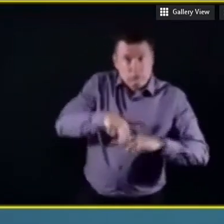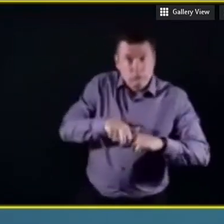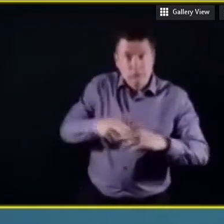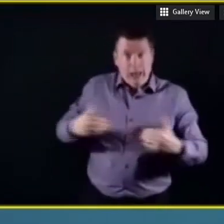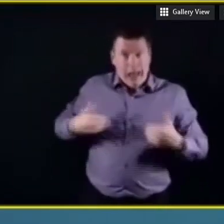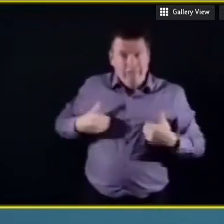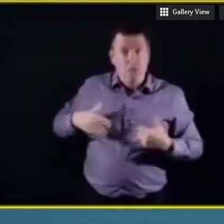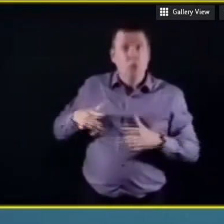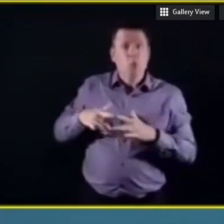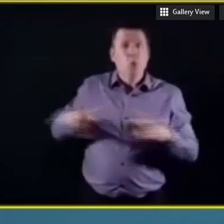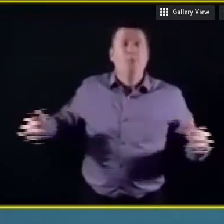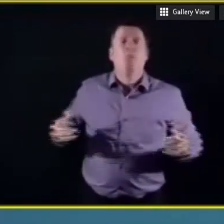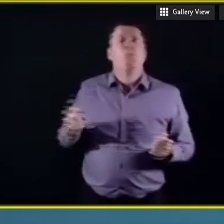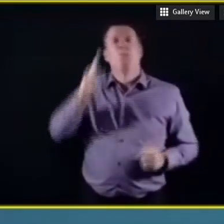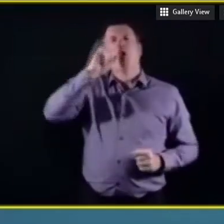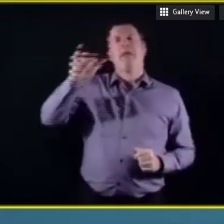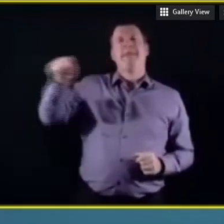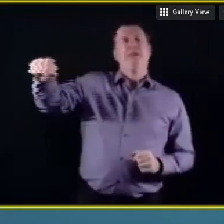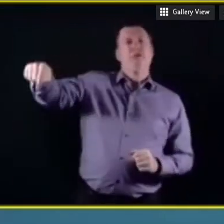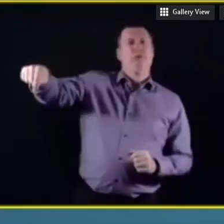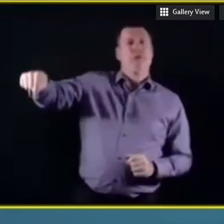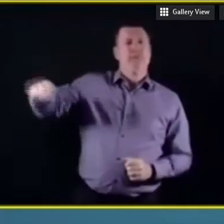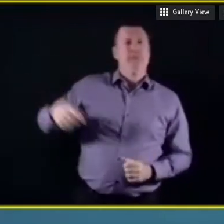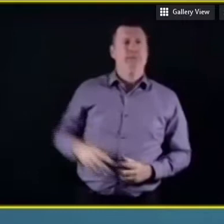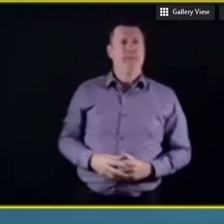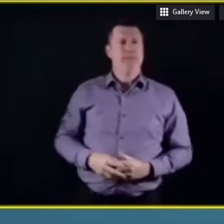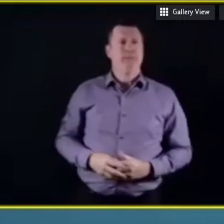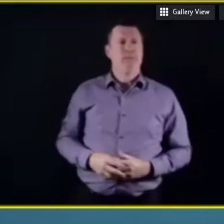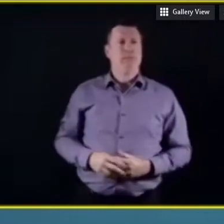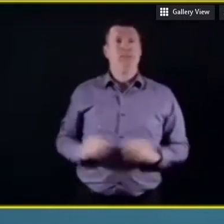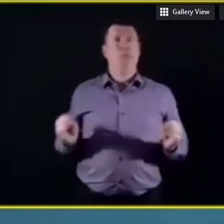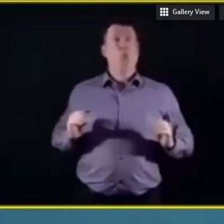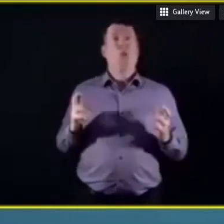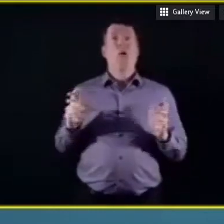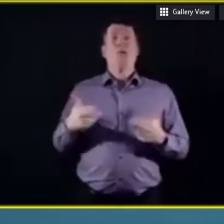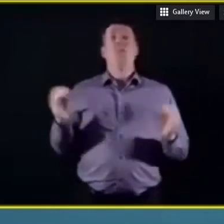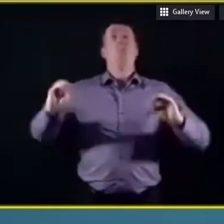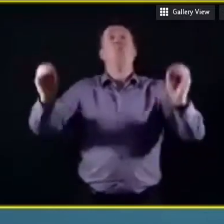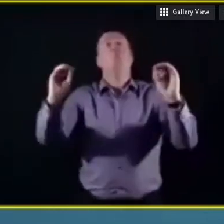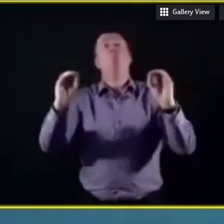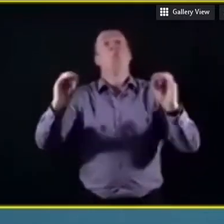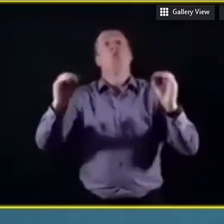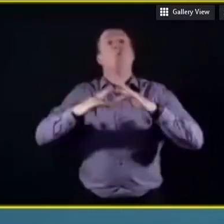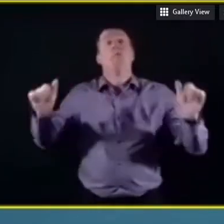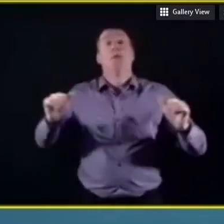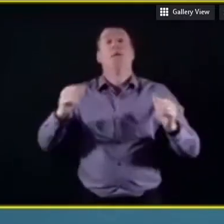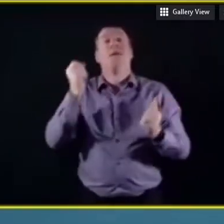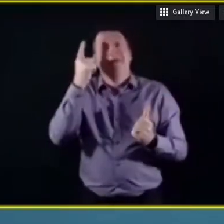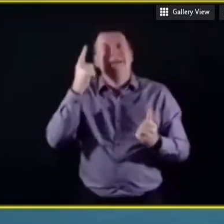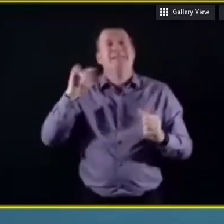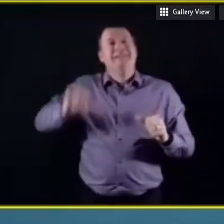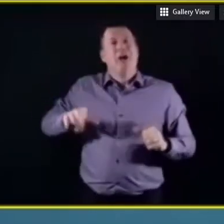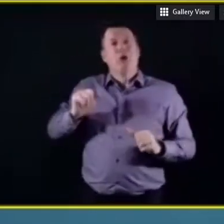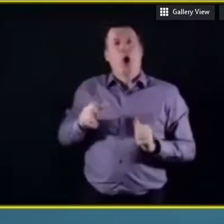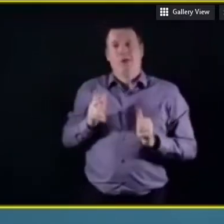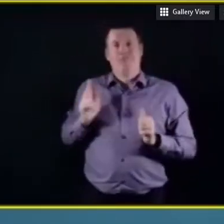a disposable gown, a mask. I wear a hairnet and a face shield, as well as